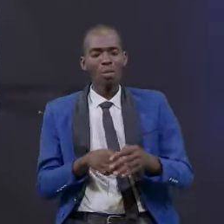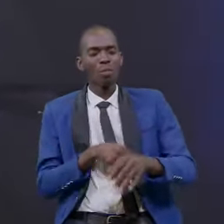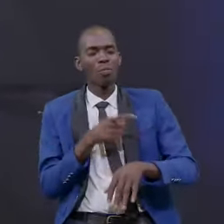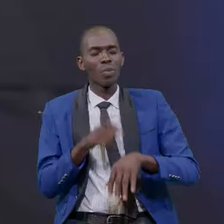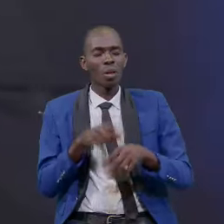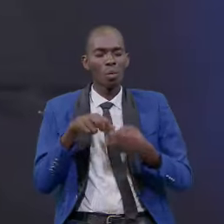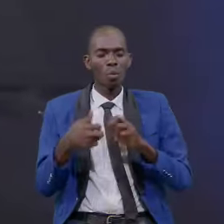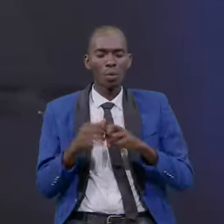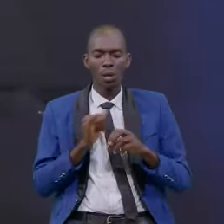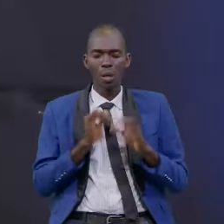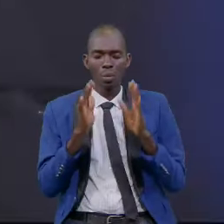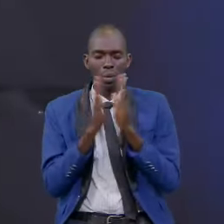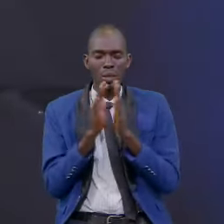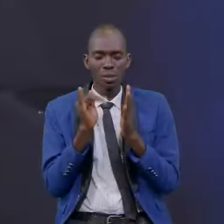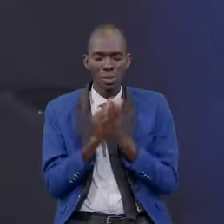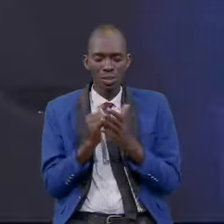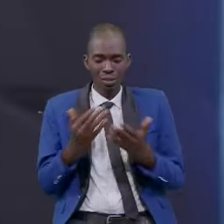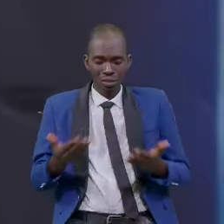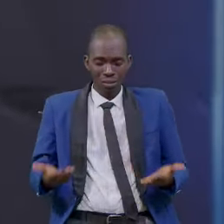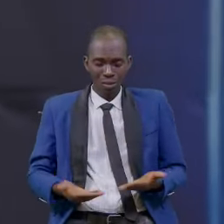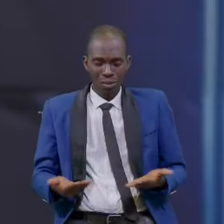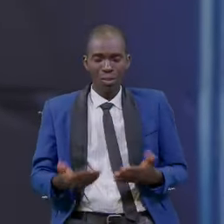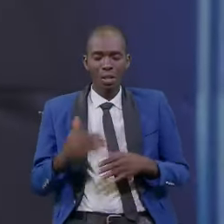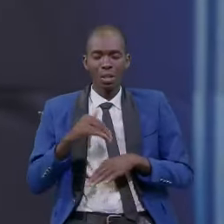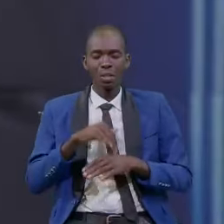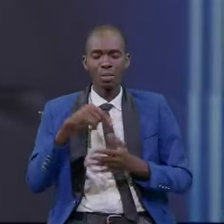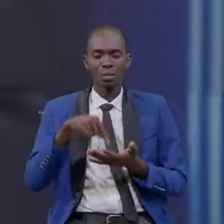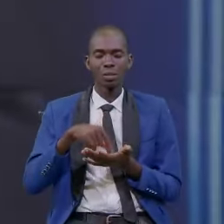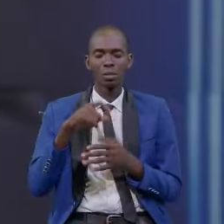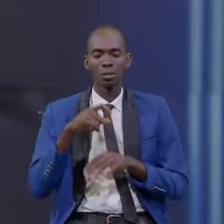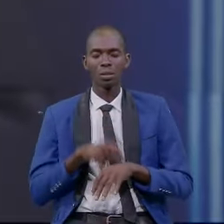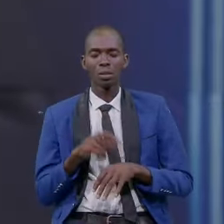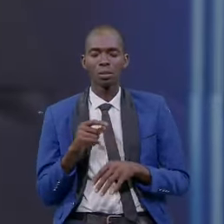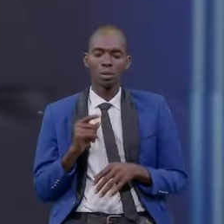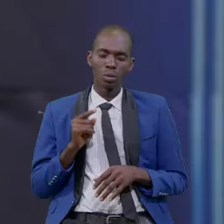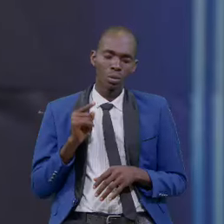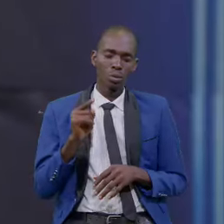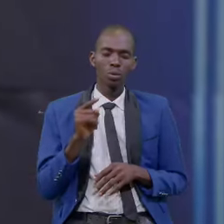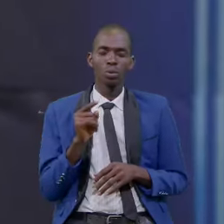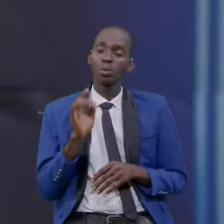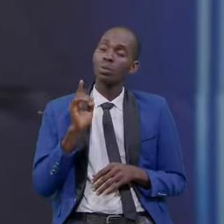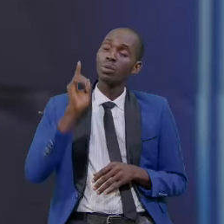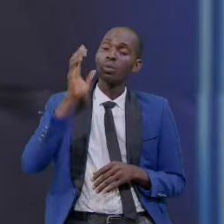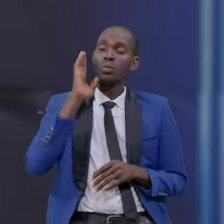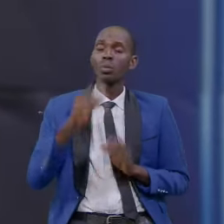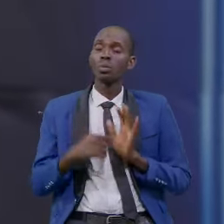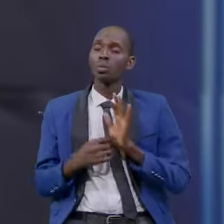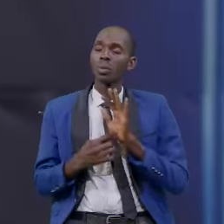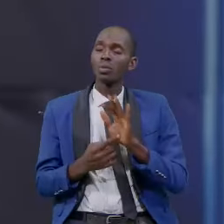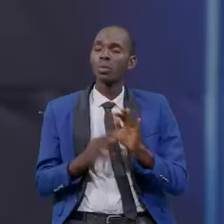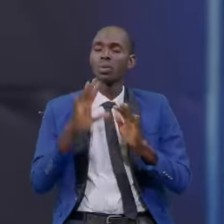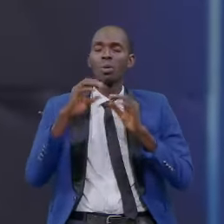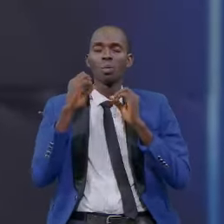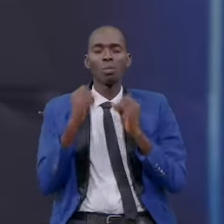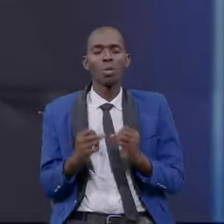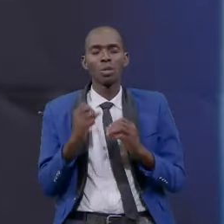that right here at this time, you manifest your power so great that you